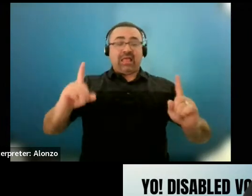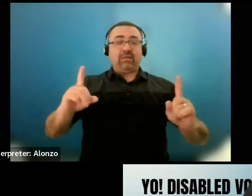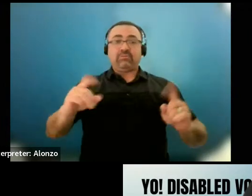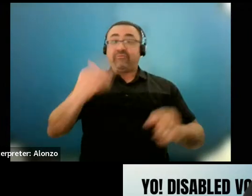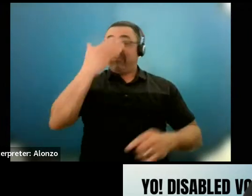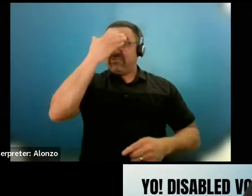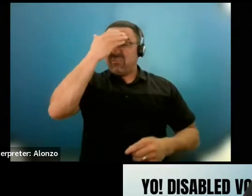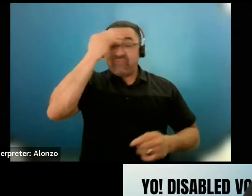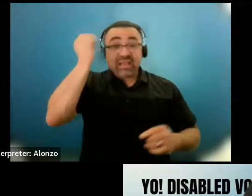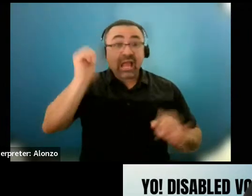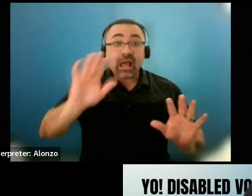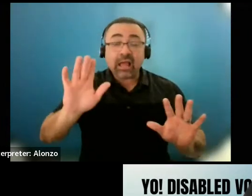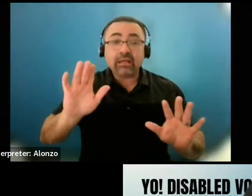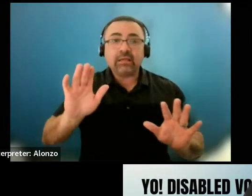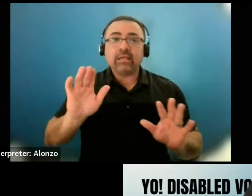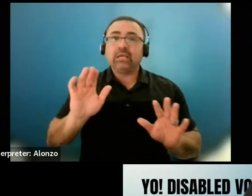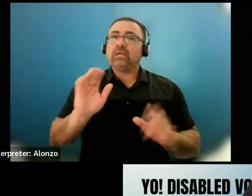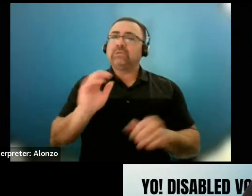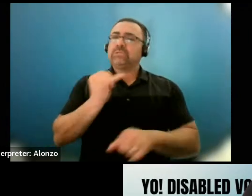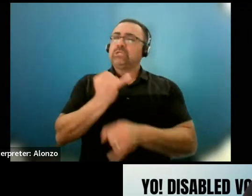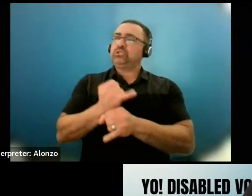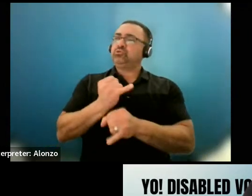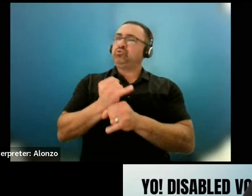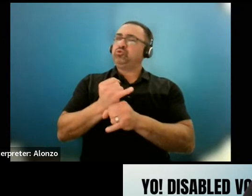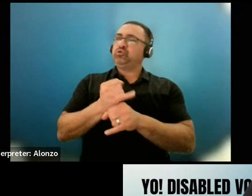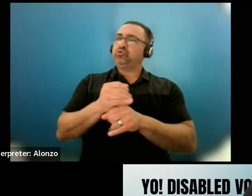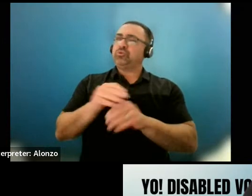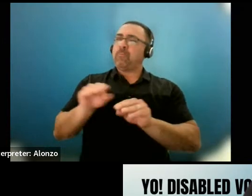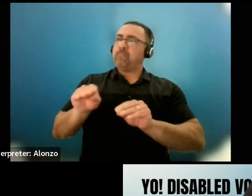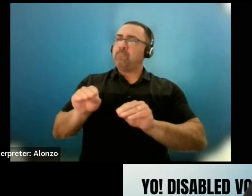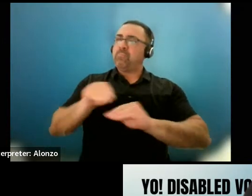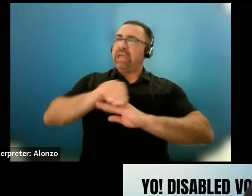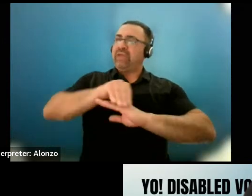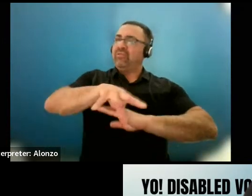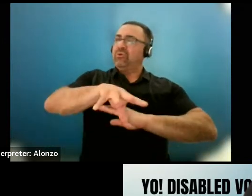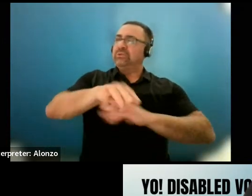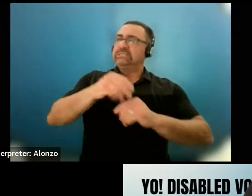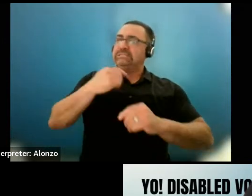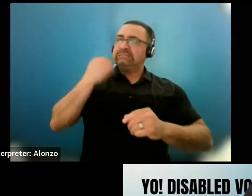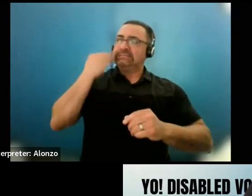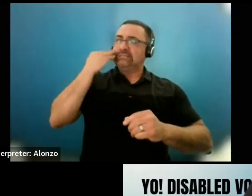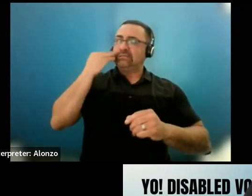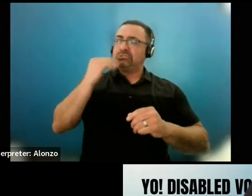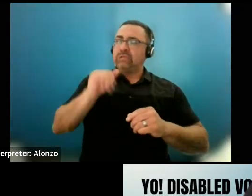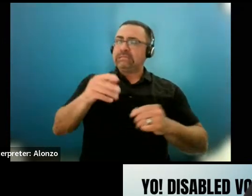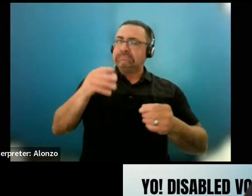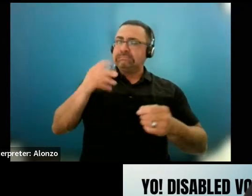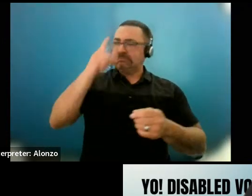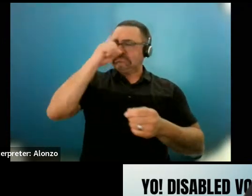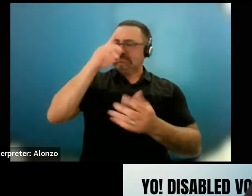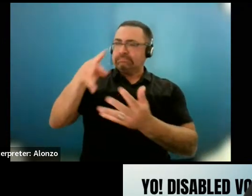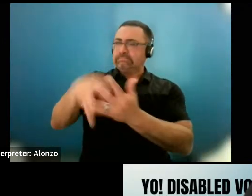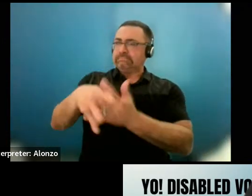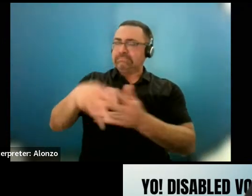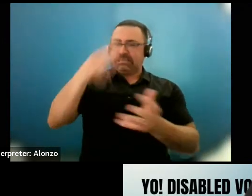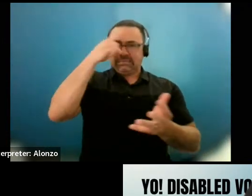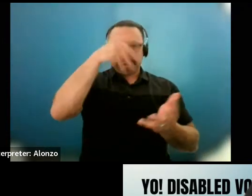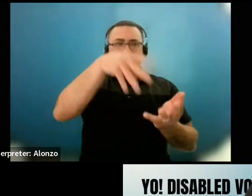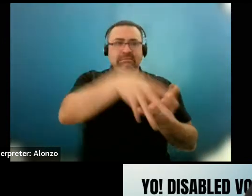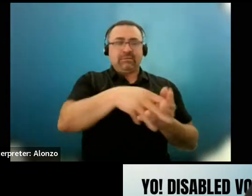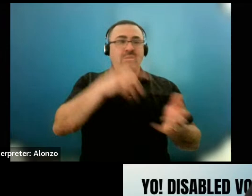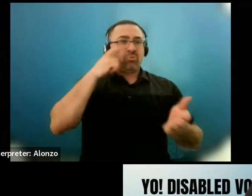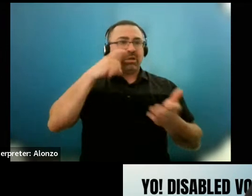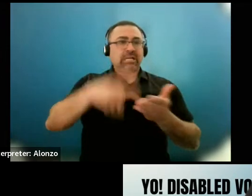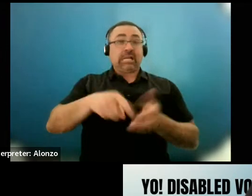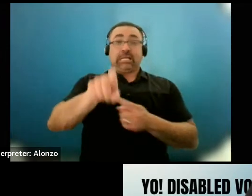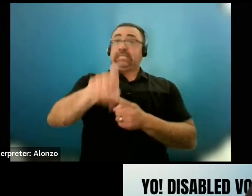you are trying to, this is that institutional movement we're talking about, where you're trying to get it ingrained into each group to recognize the